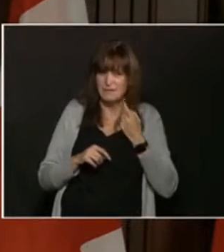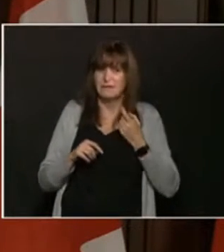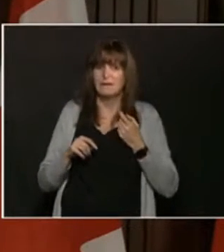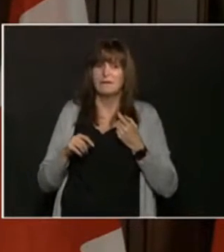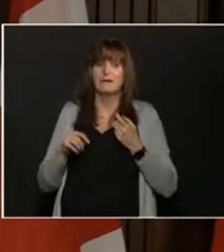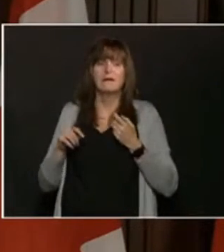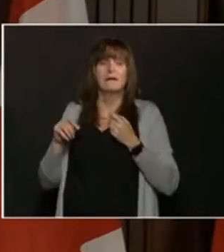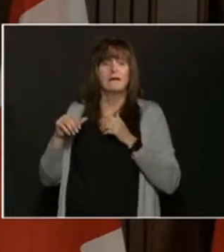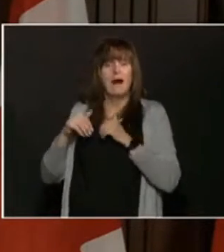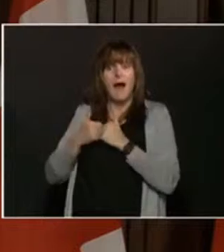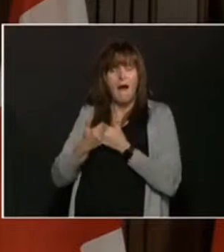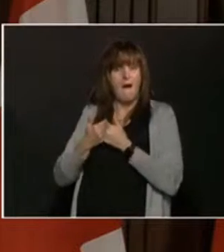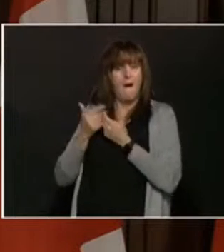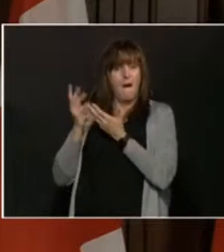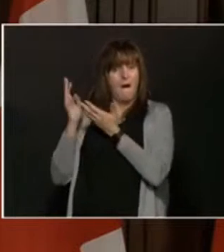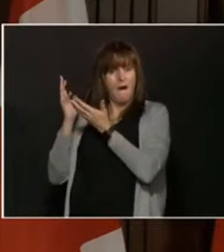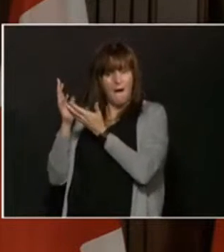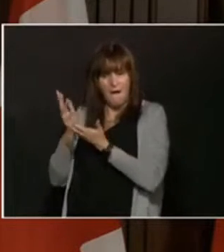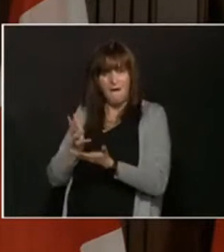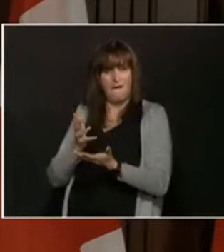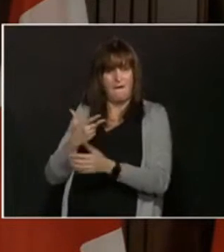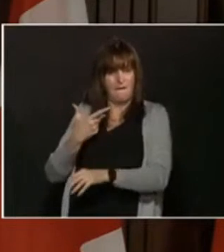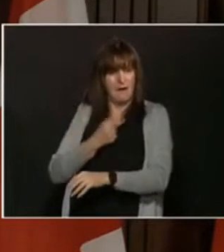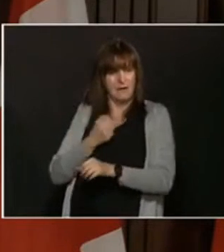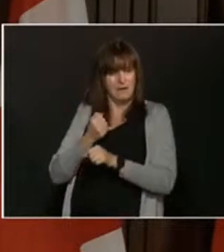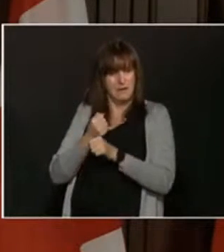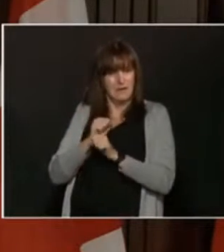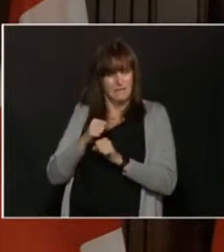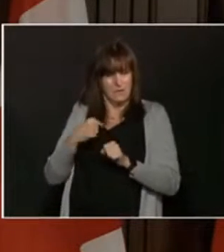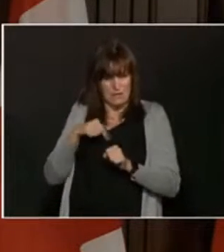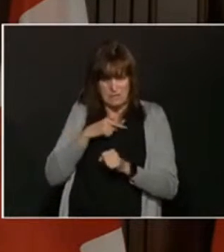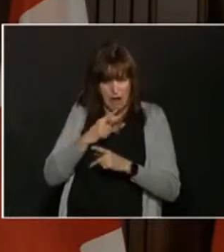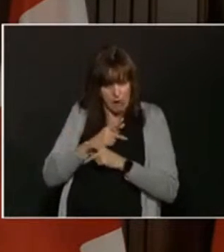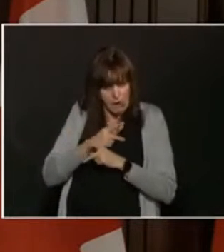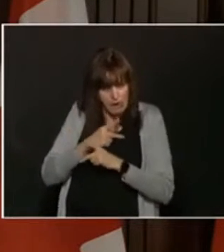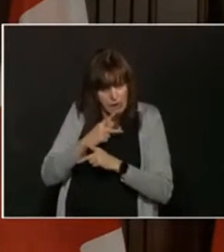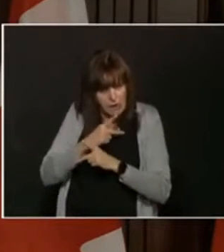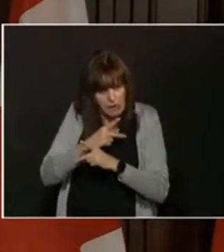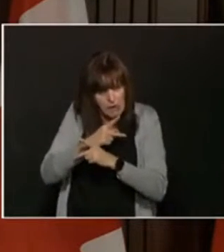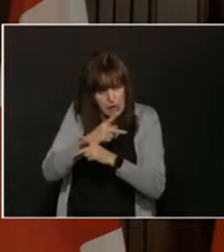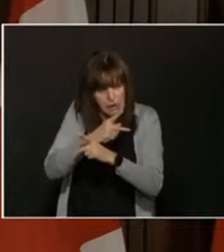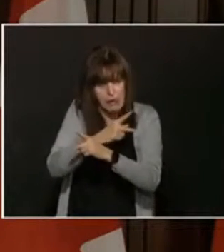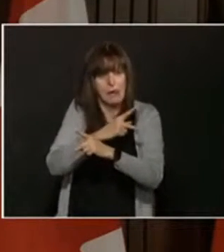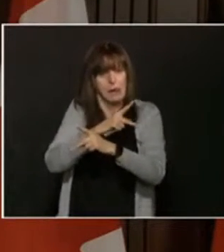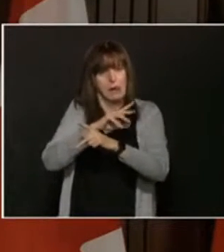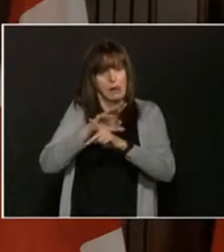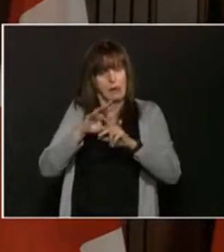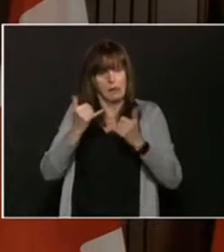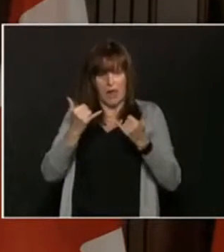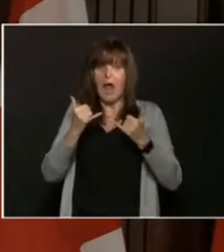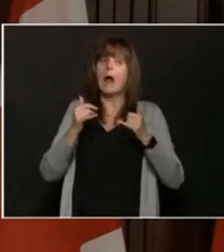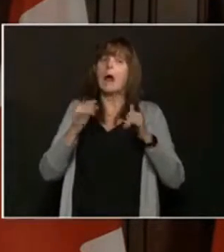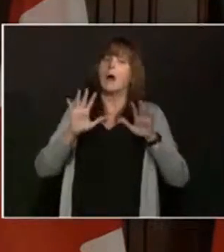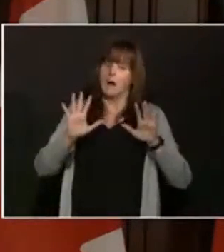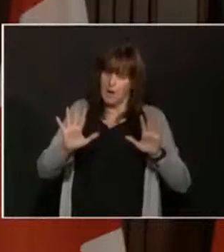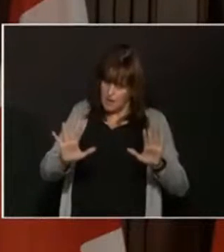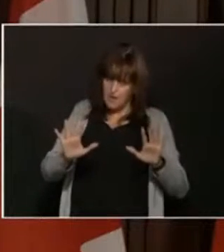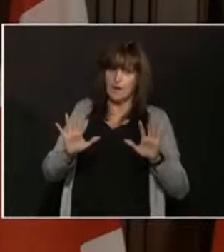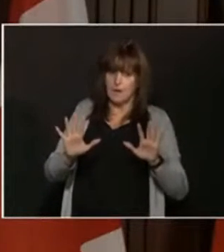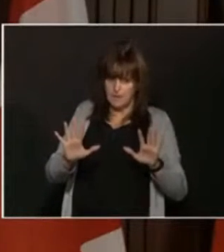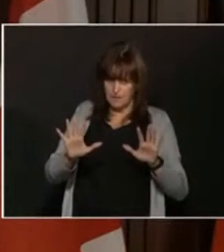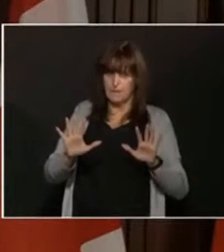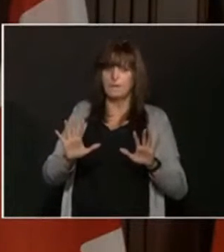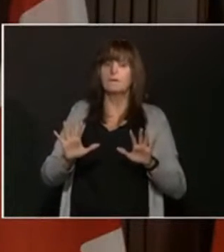So, and it couldn't be put in multiple locations. So we started with the vaccine in hospital